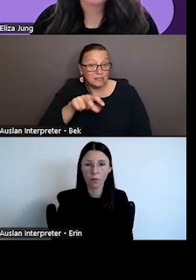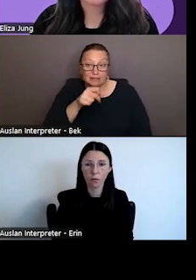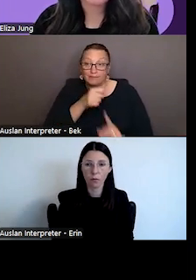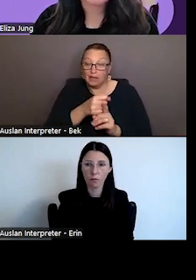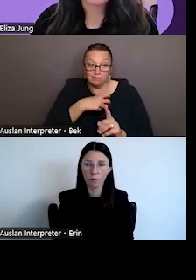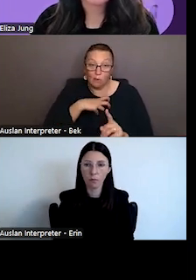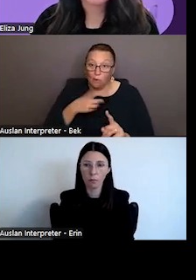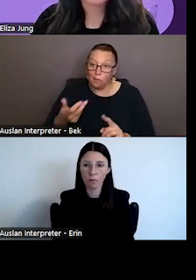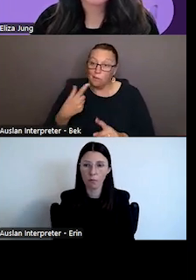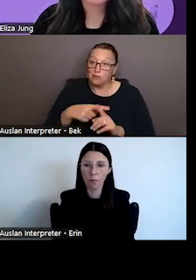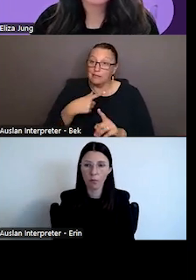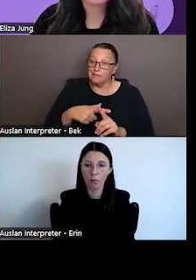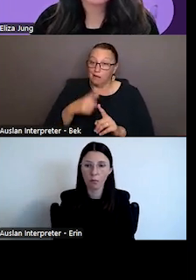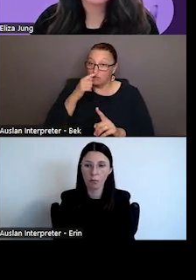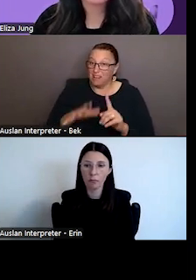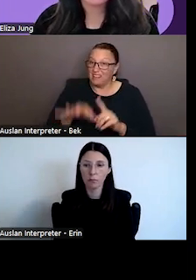outcome.